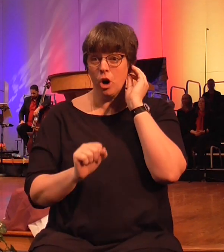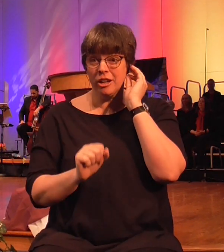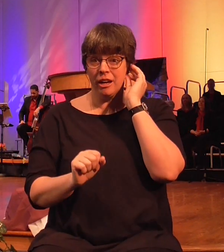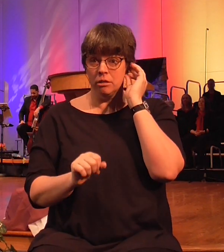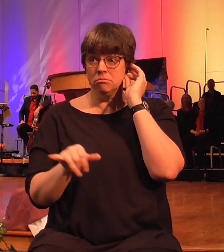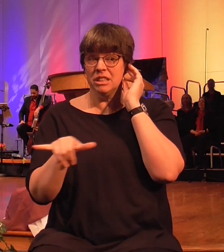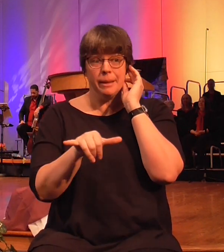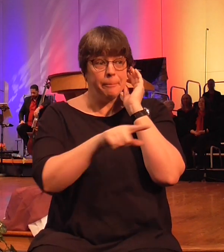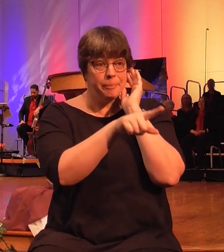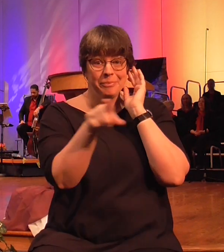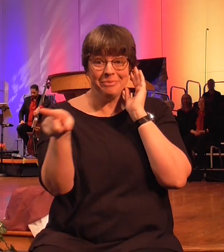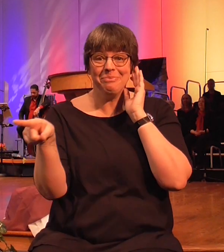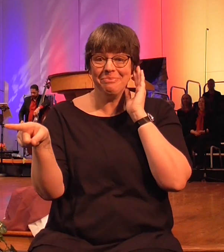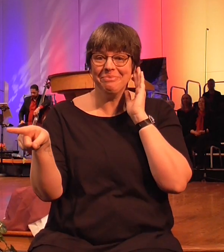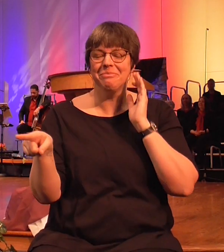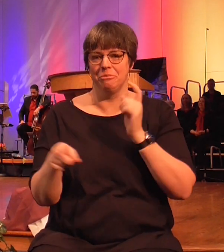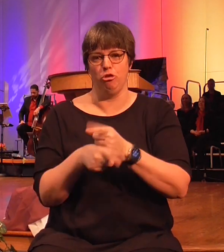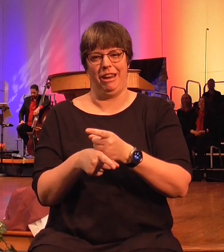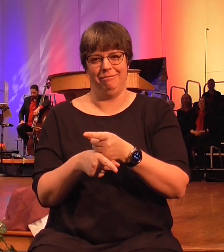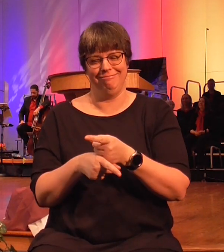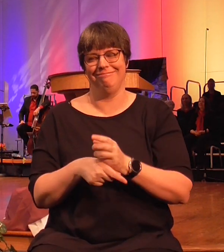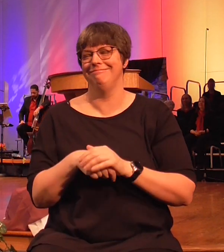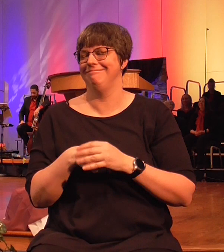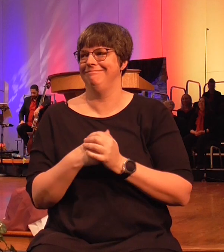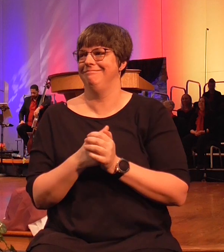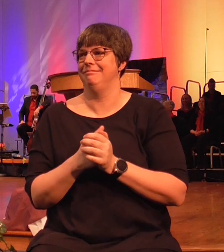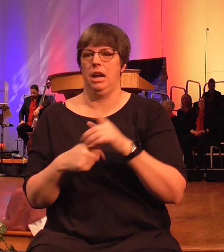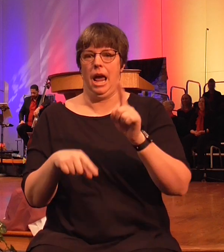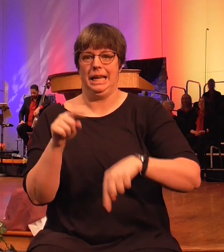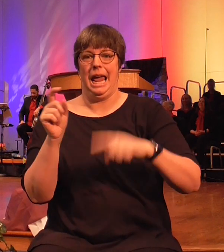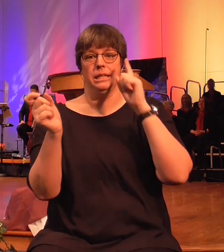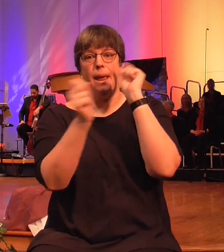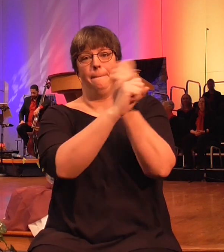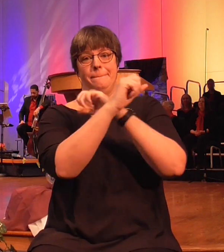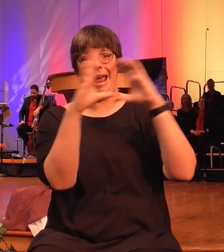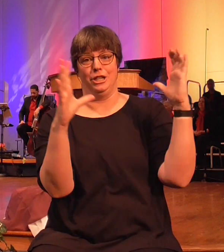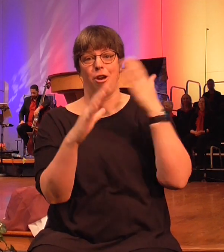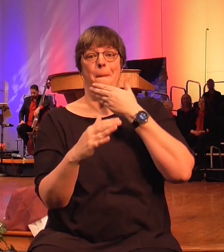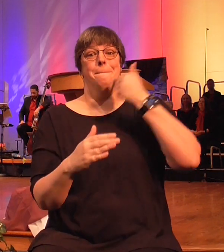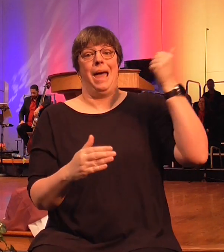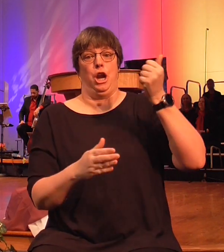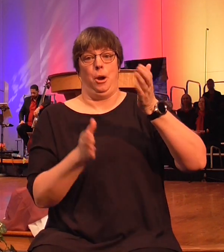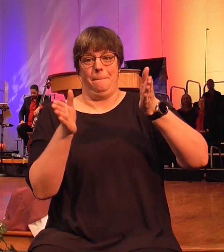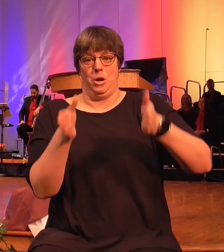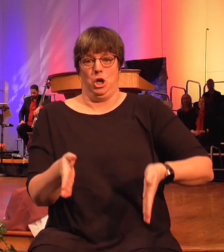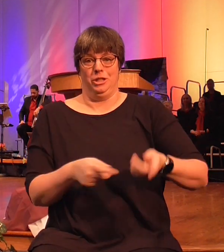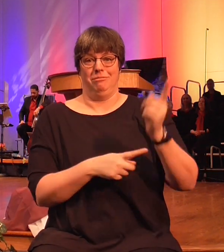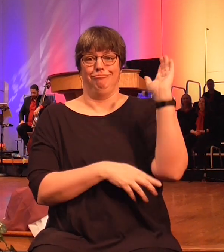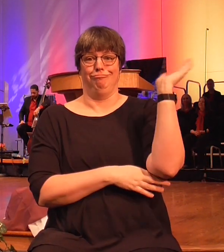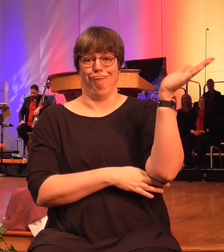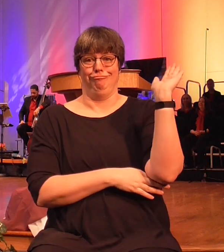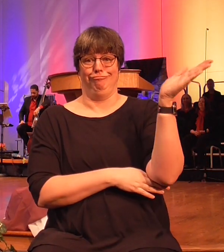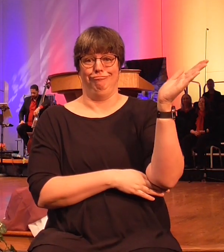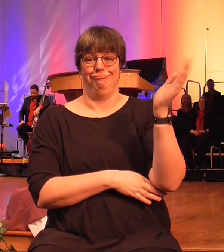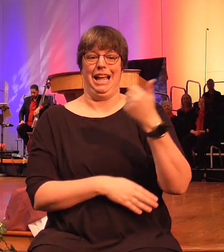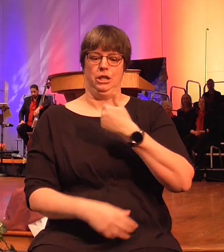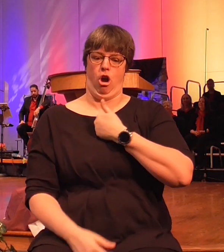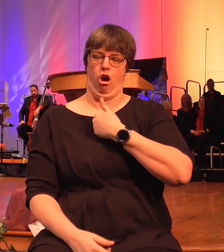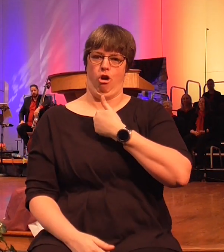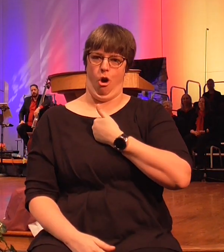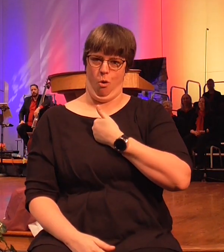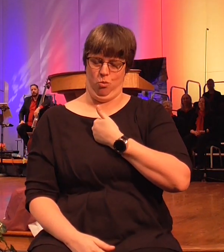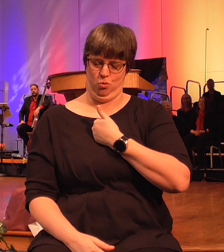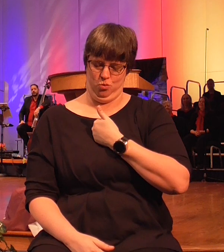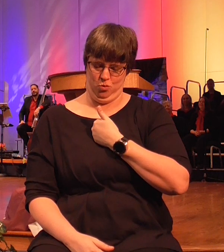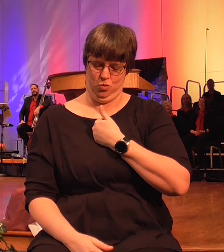too? Yeah, let's all keep at it. And I can't imagine a better deliverer of a message on how to do that than our own Minister